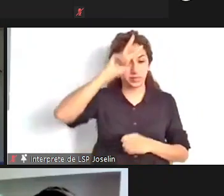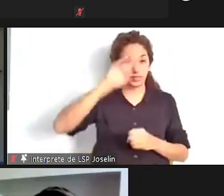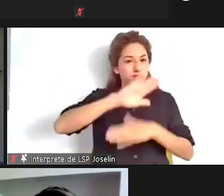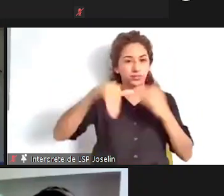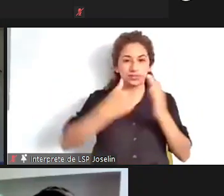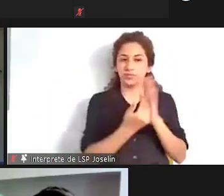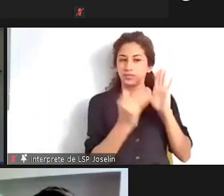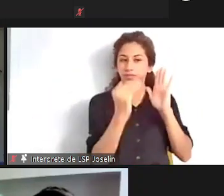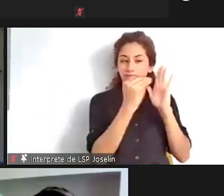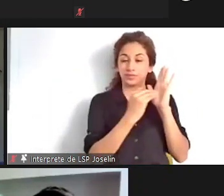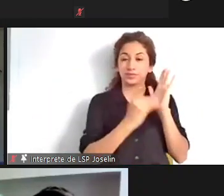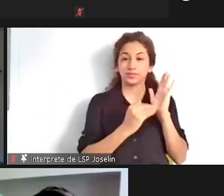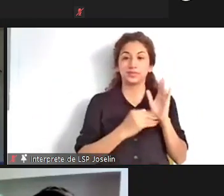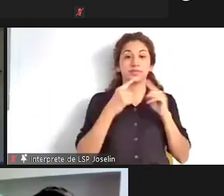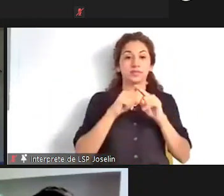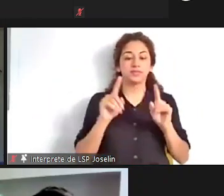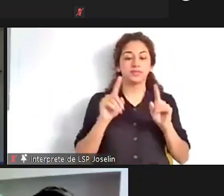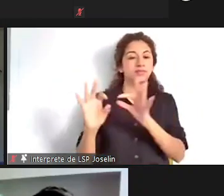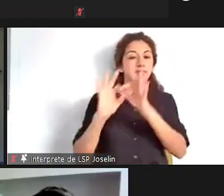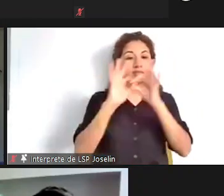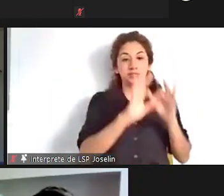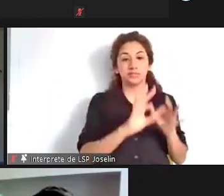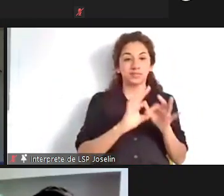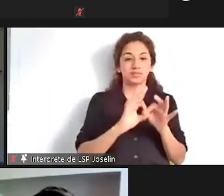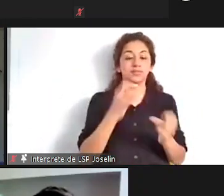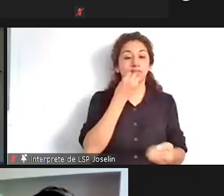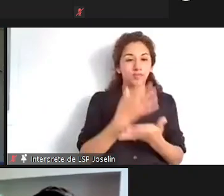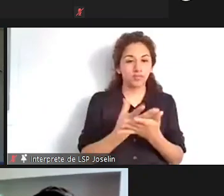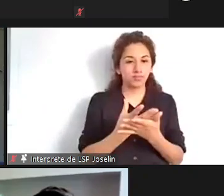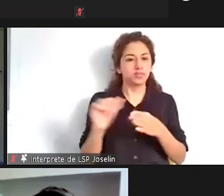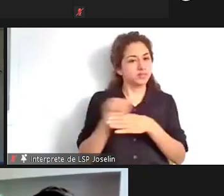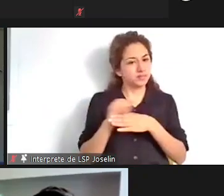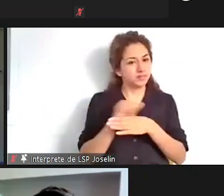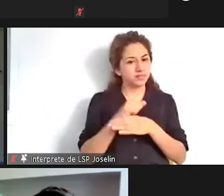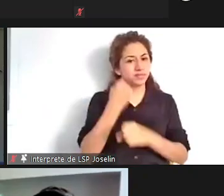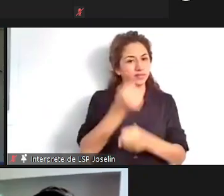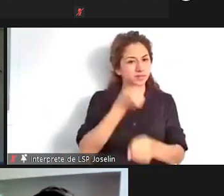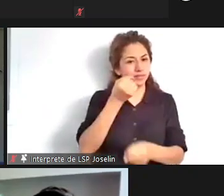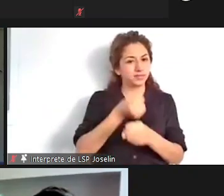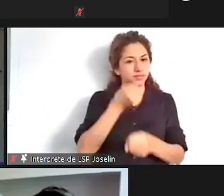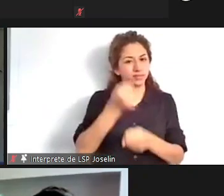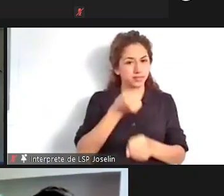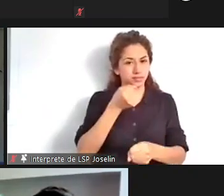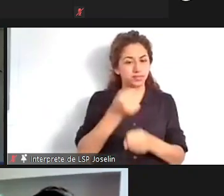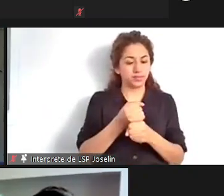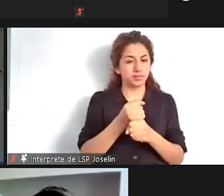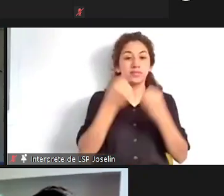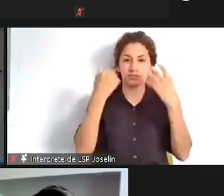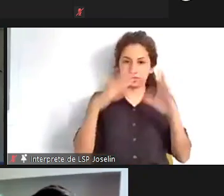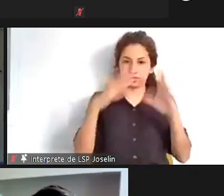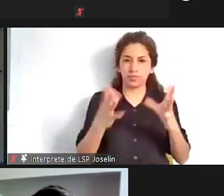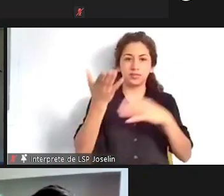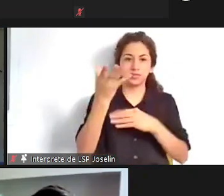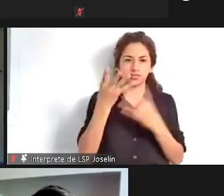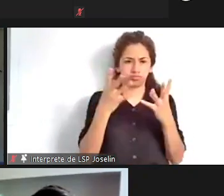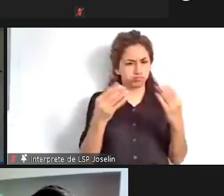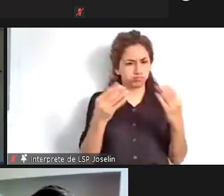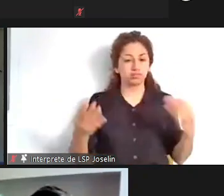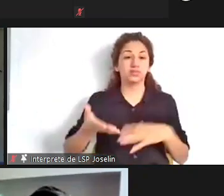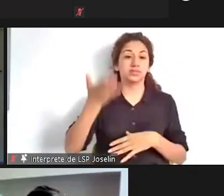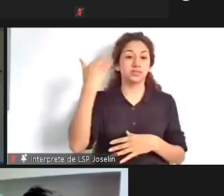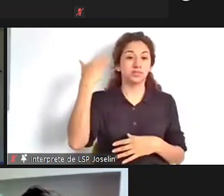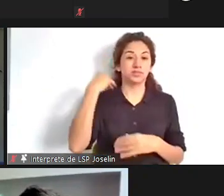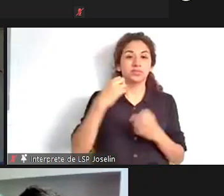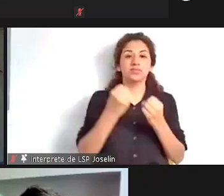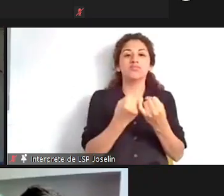nap and the contents that are related to the good practices that in many cases have also